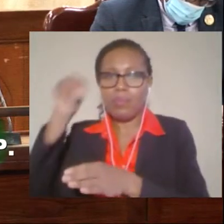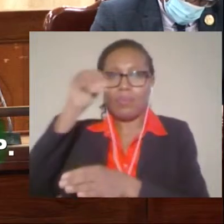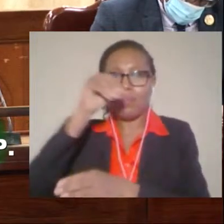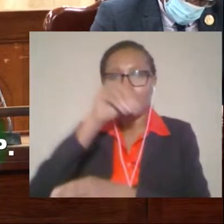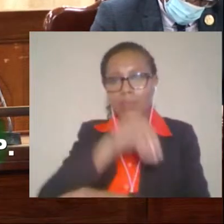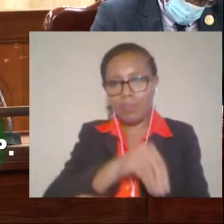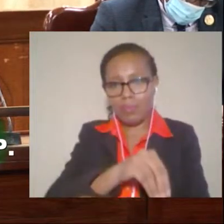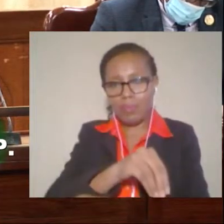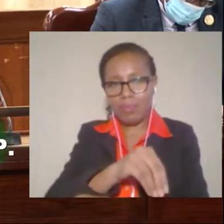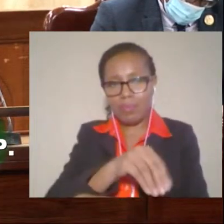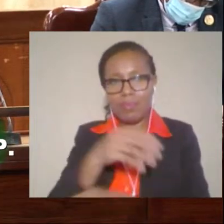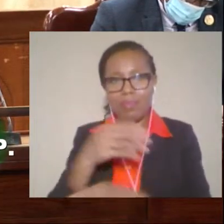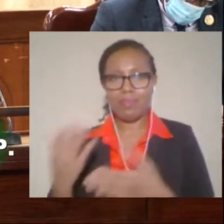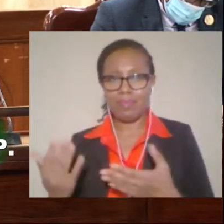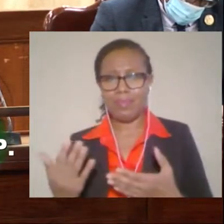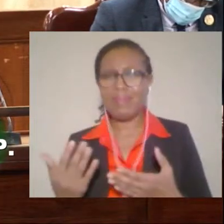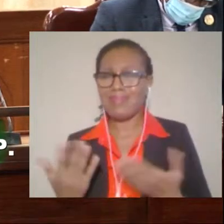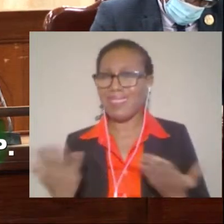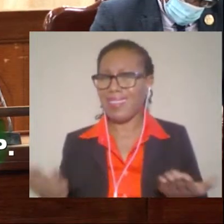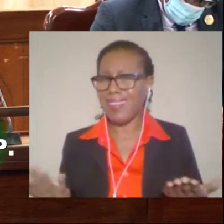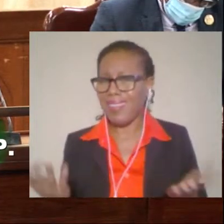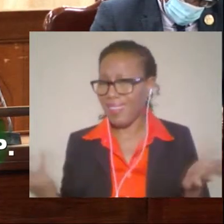These are techniques that people use.